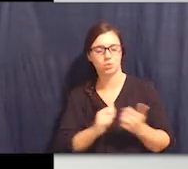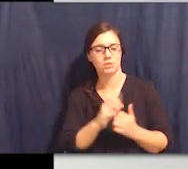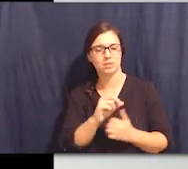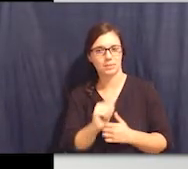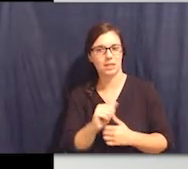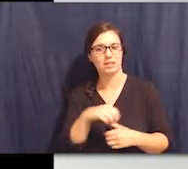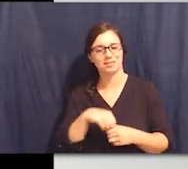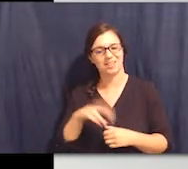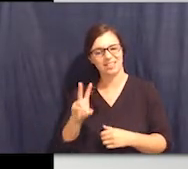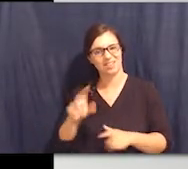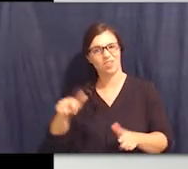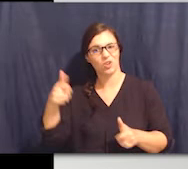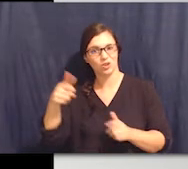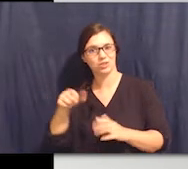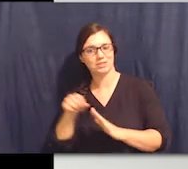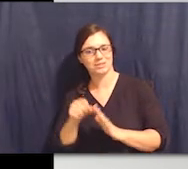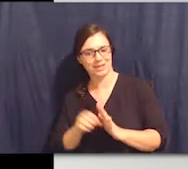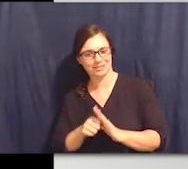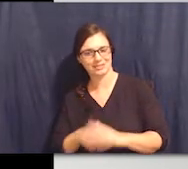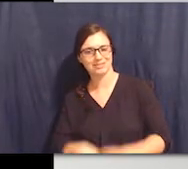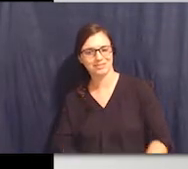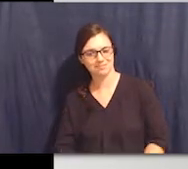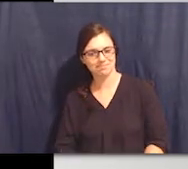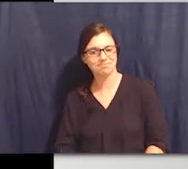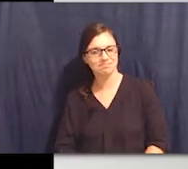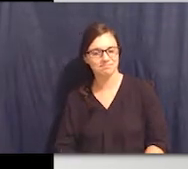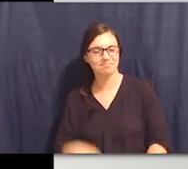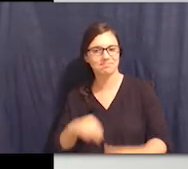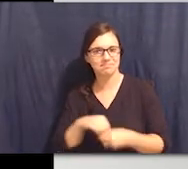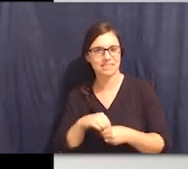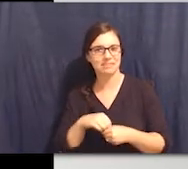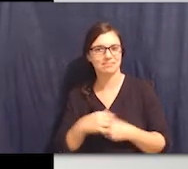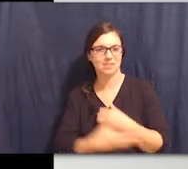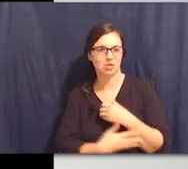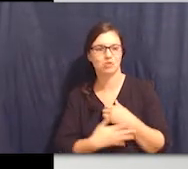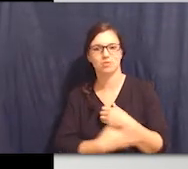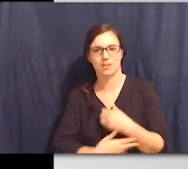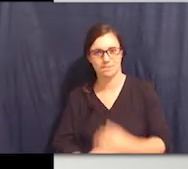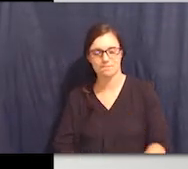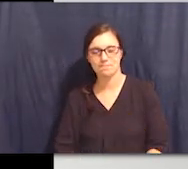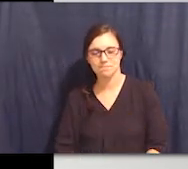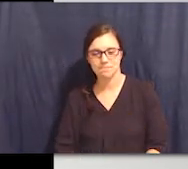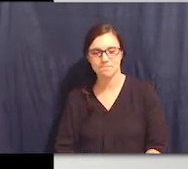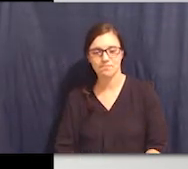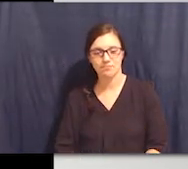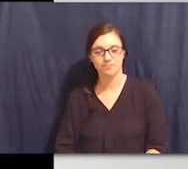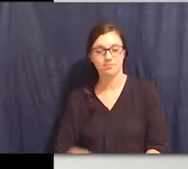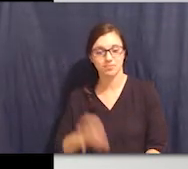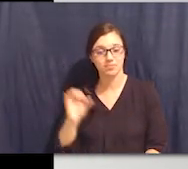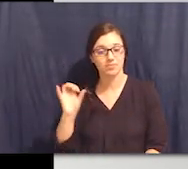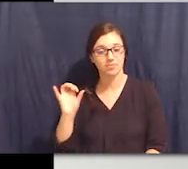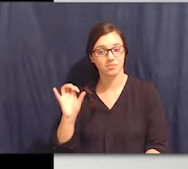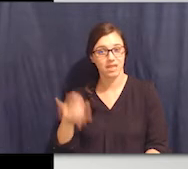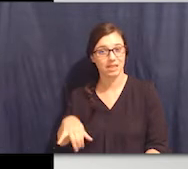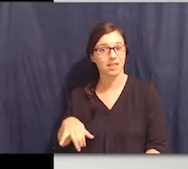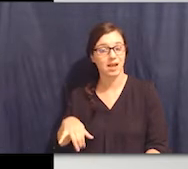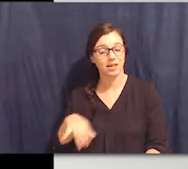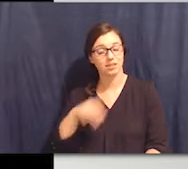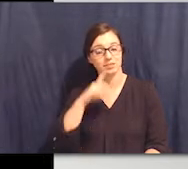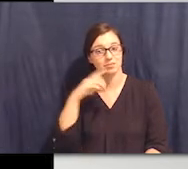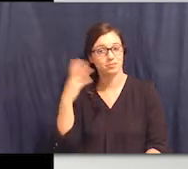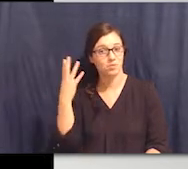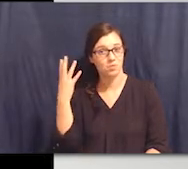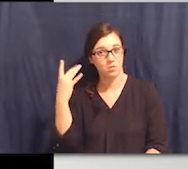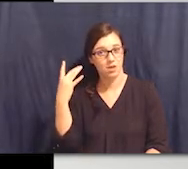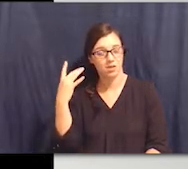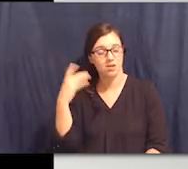among the 7 largest states in the nation. And that's due in large part